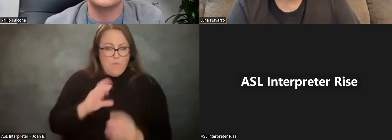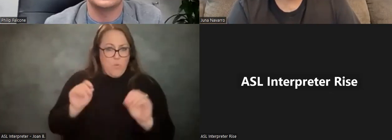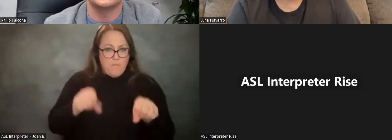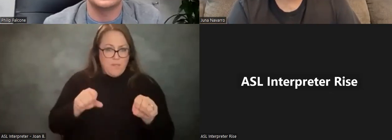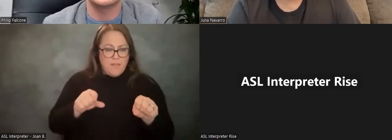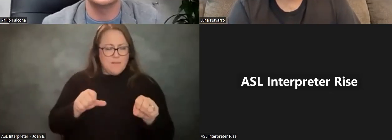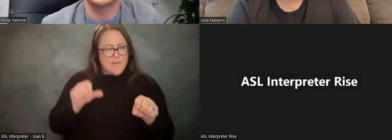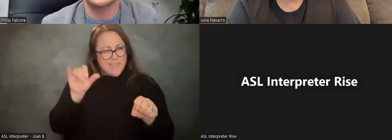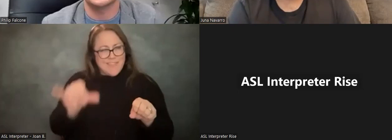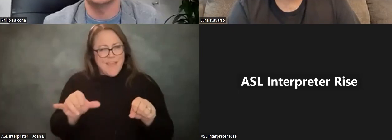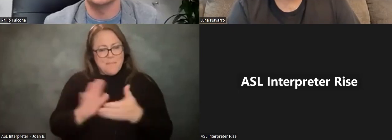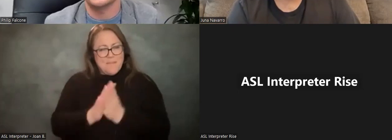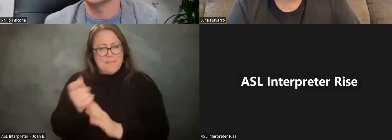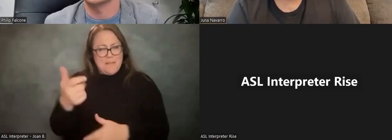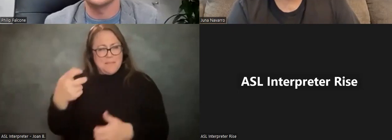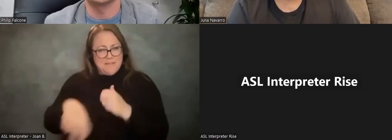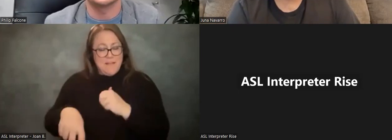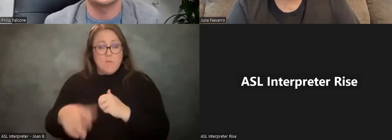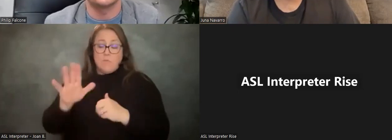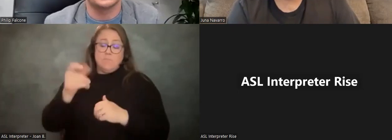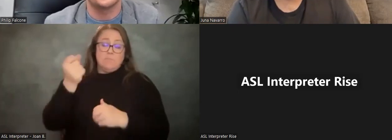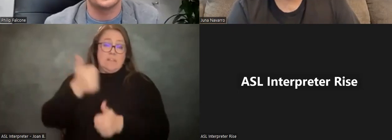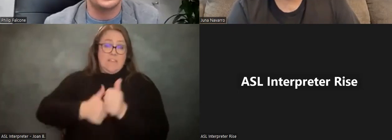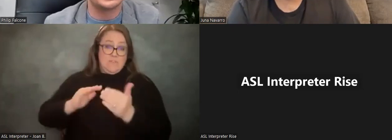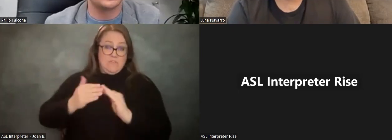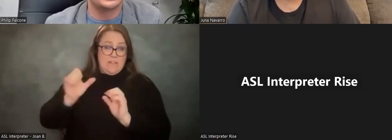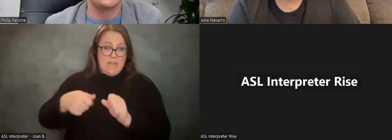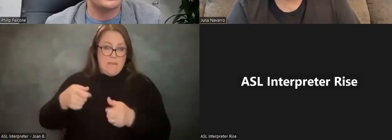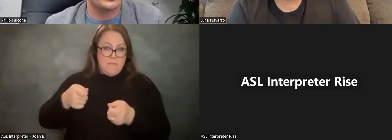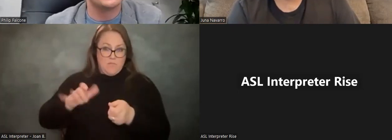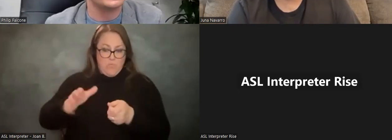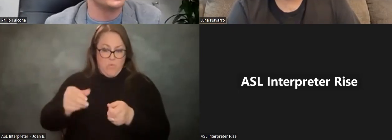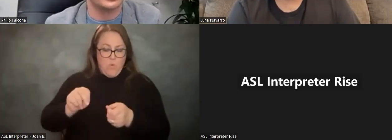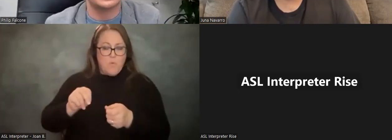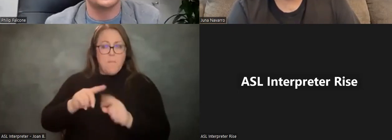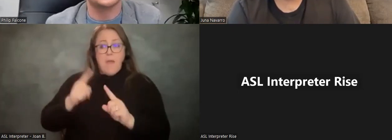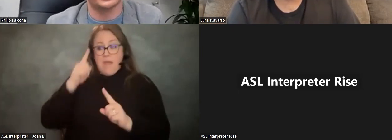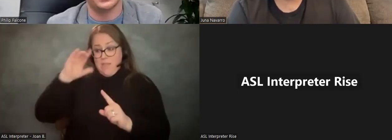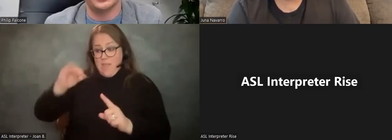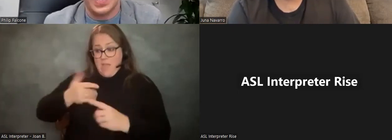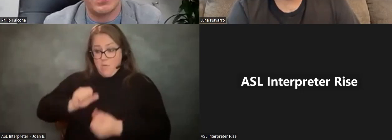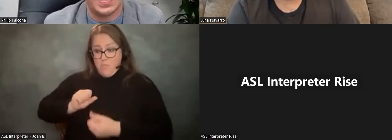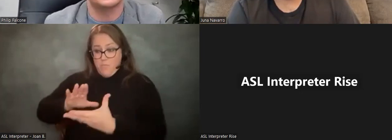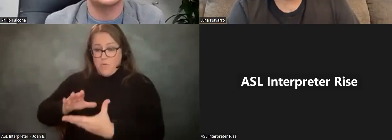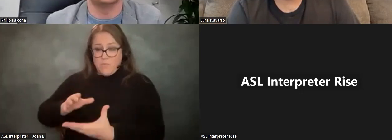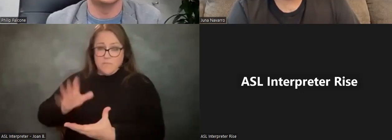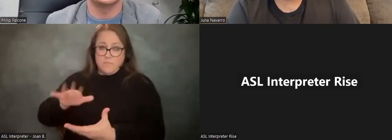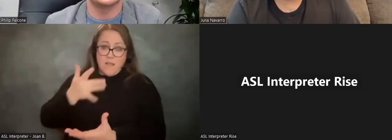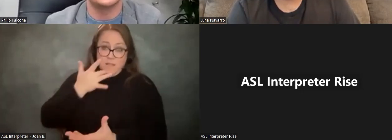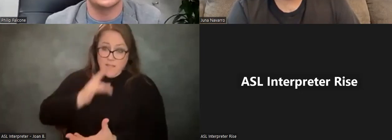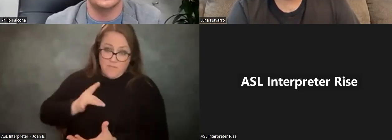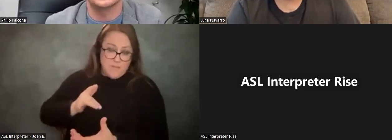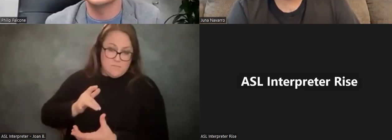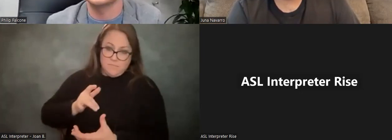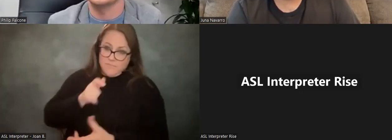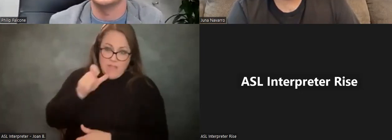tough. And that's each city kind of can manage that in their own particular way. I think the way that we would address that, which luckily we haven't had to address that.